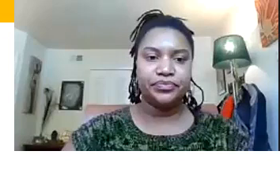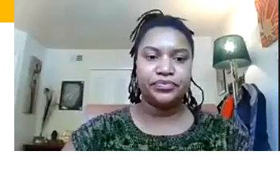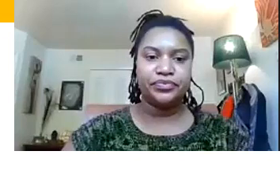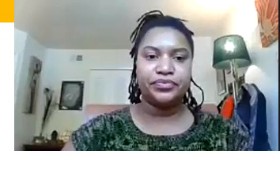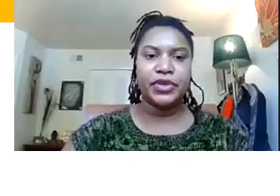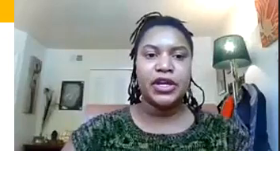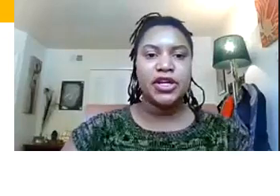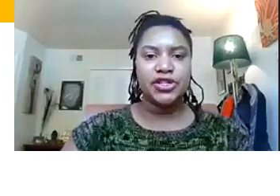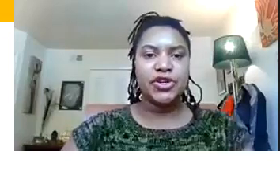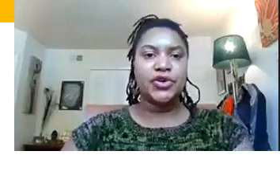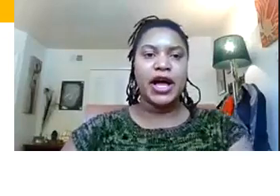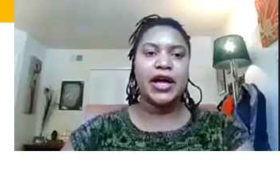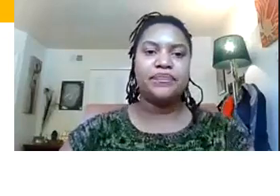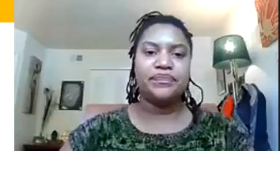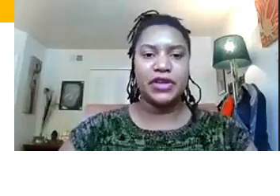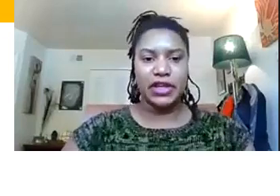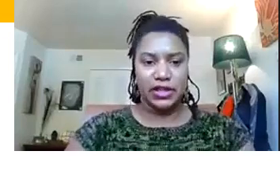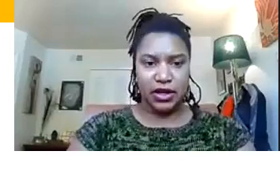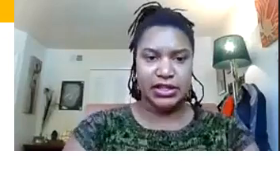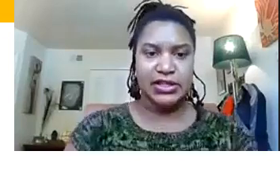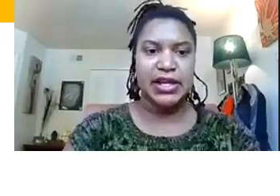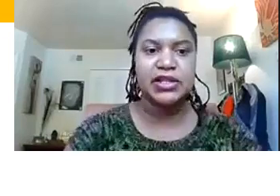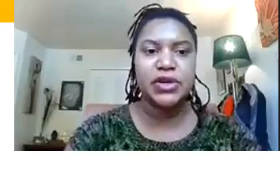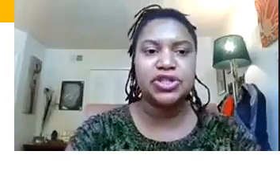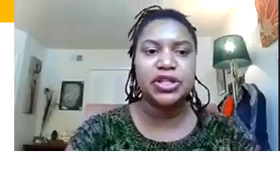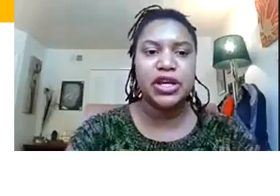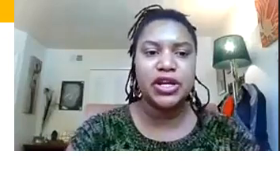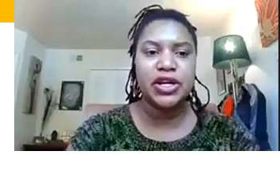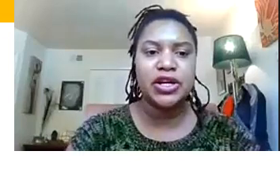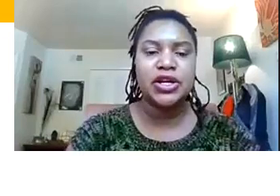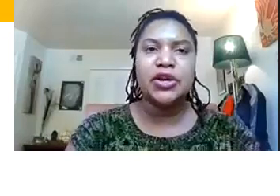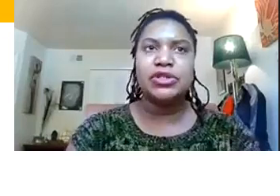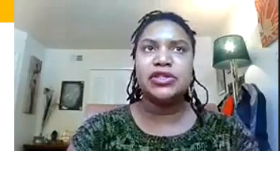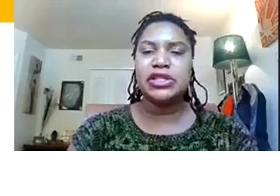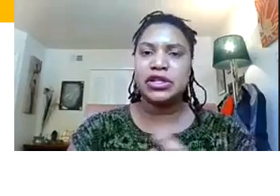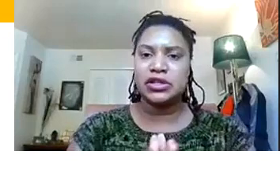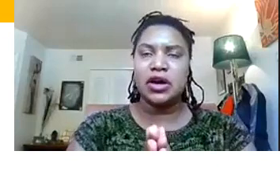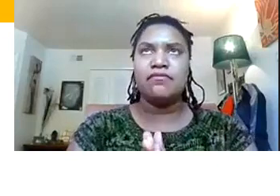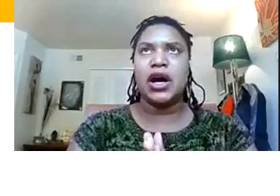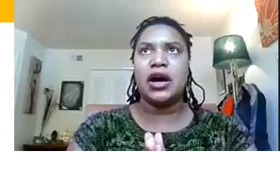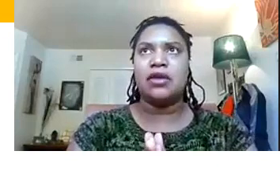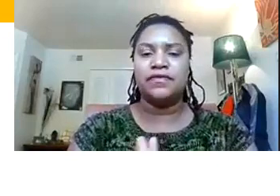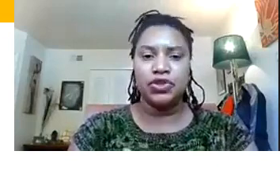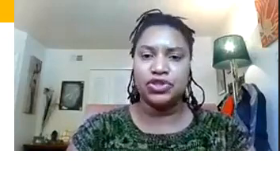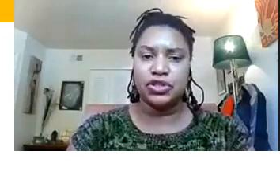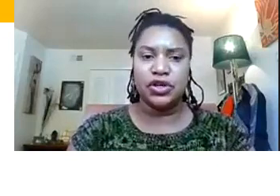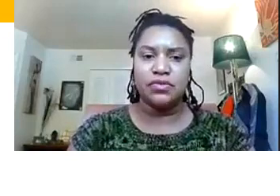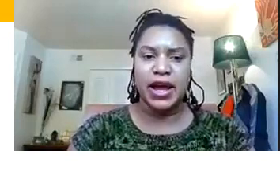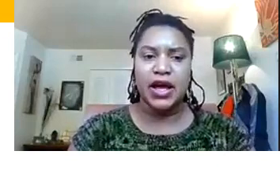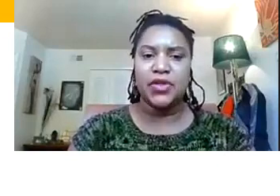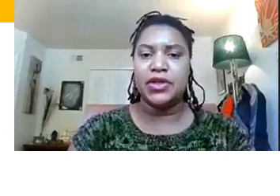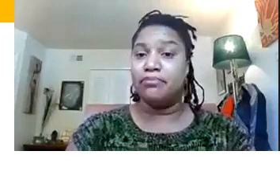Wonderful. So I think on this next question here, we're still seeing some